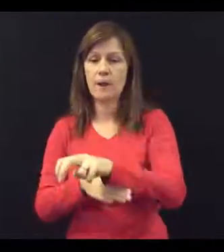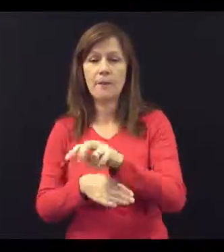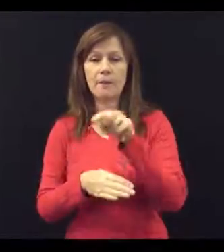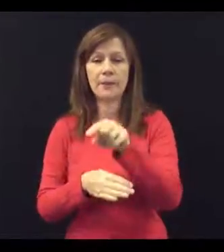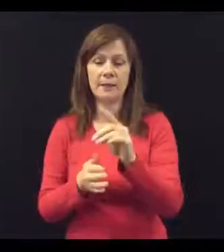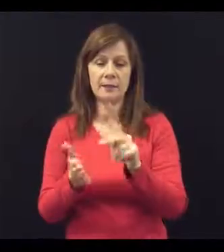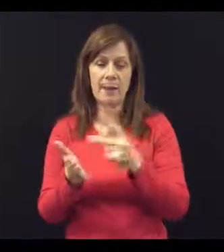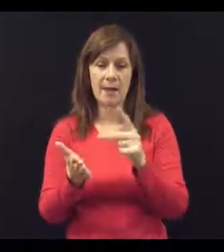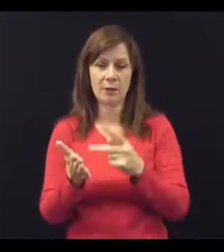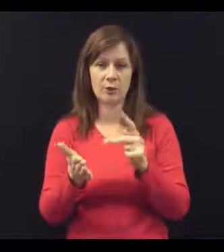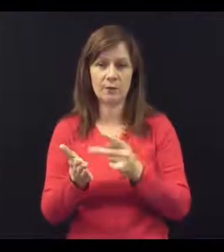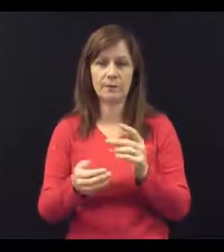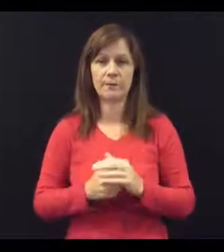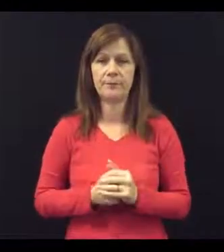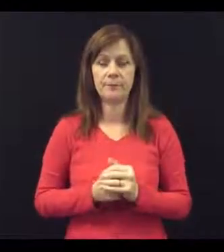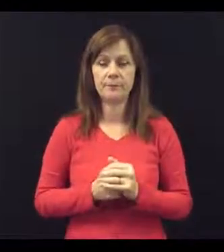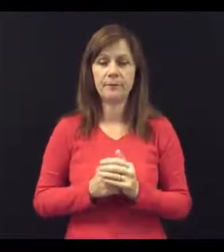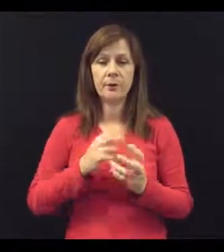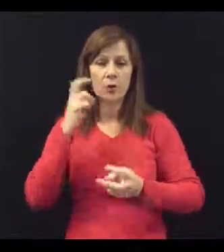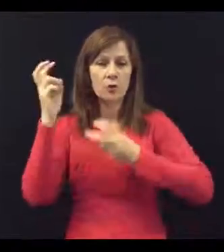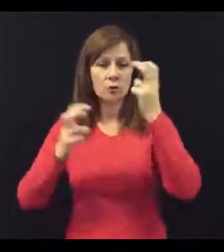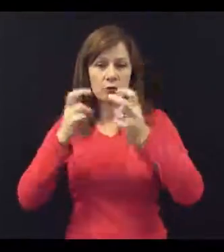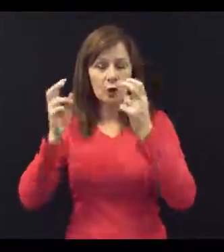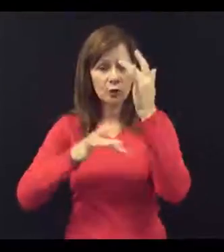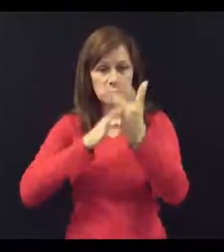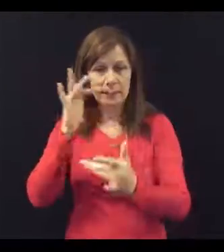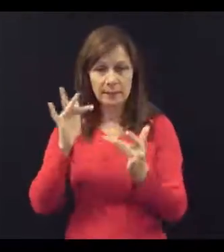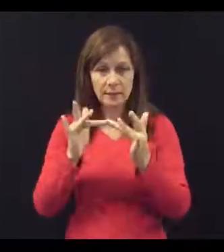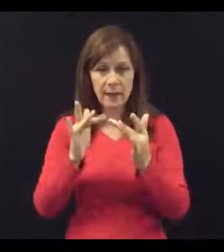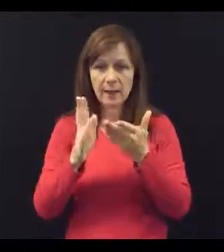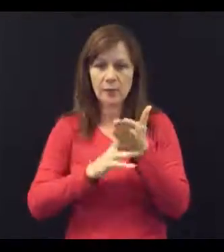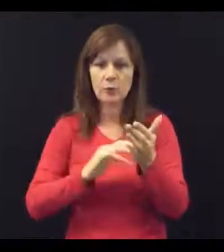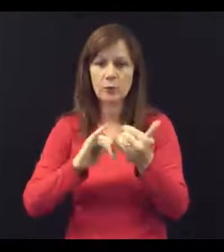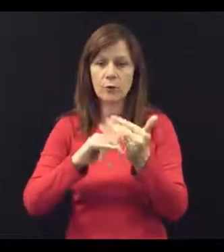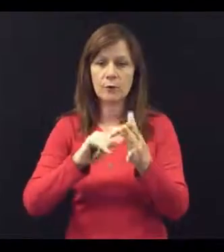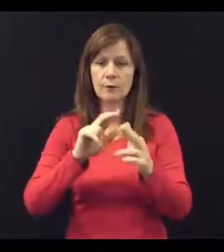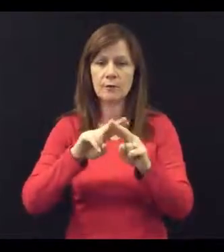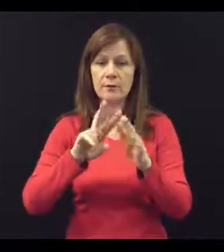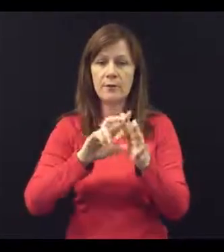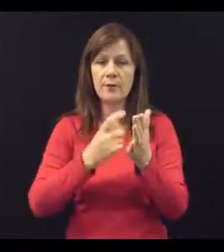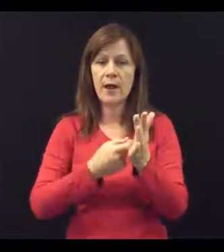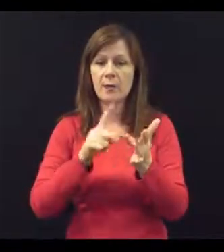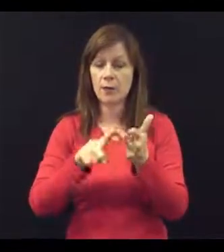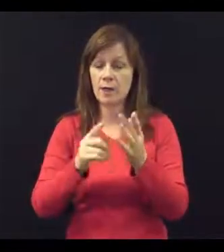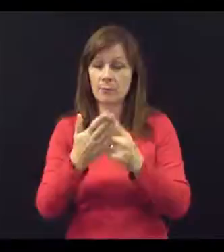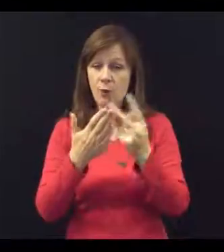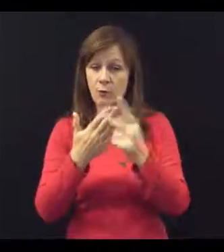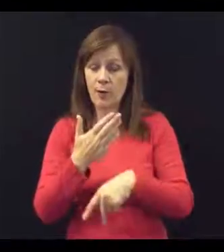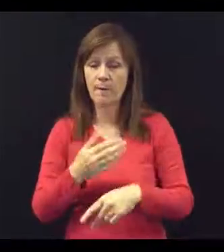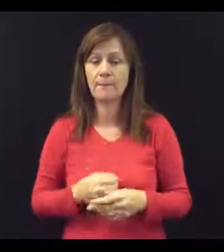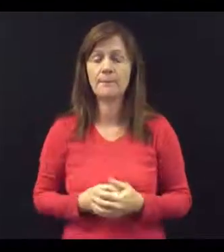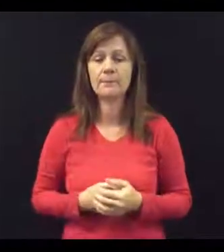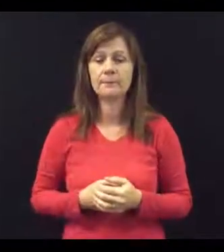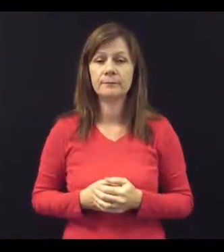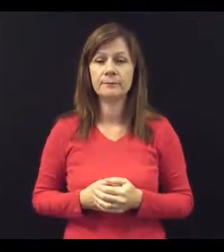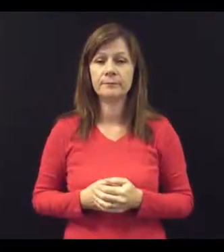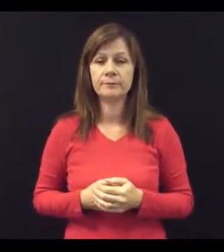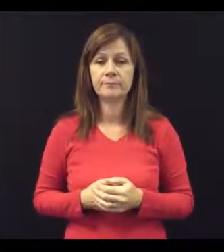page. The Search Web button at the bottom of the list will launch Safari and perform a web search with the keyword